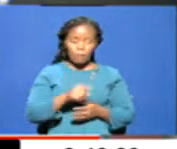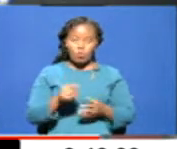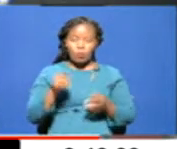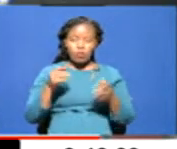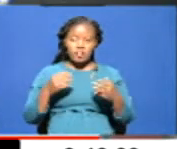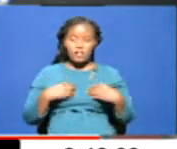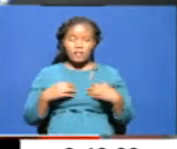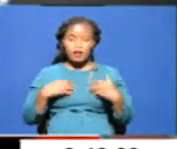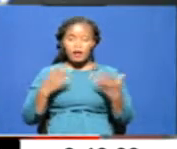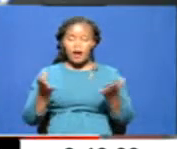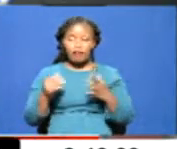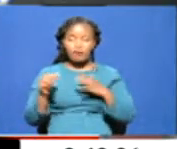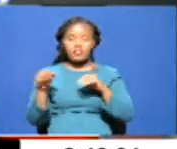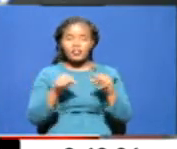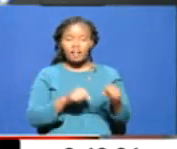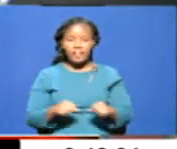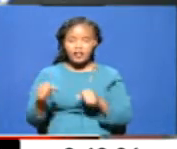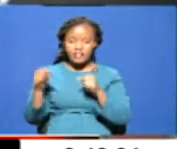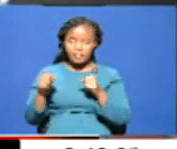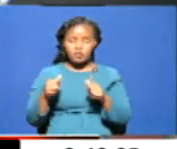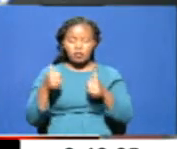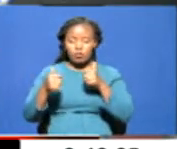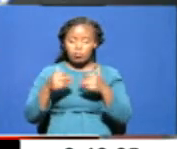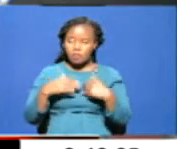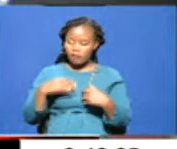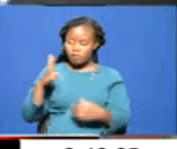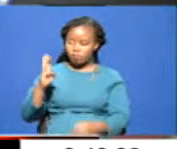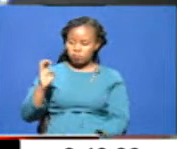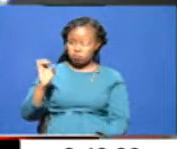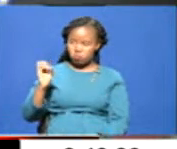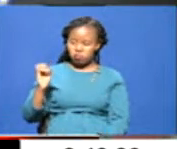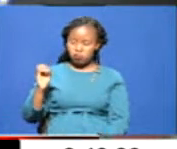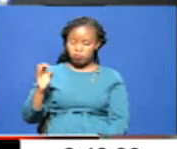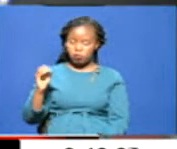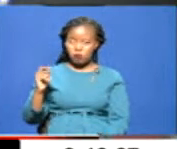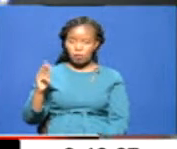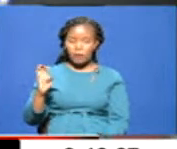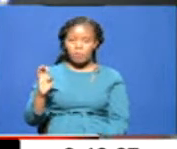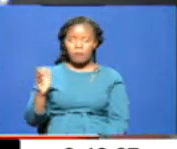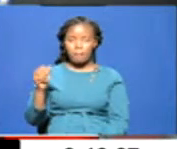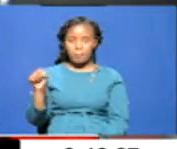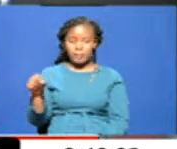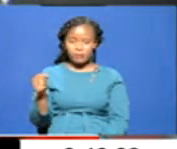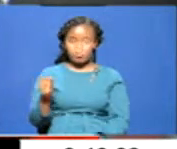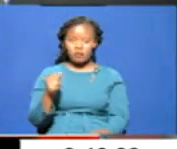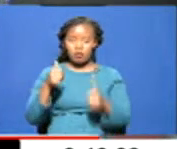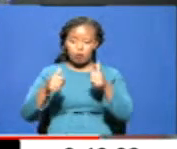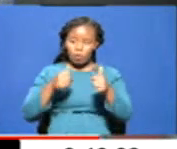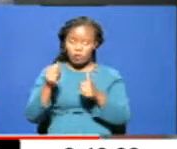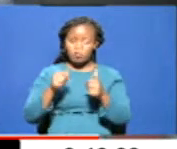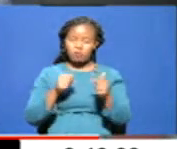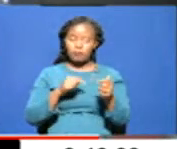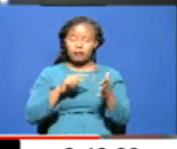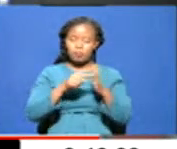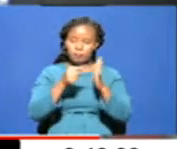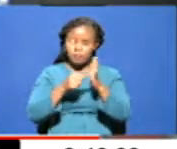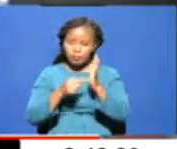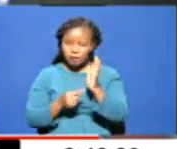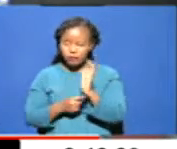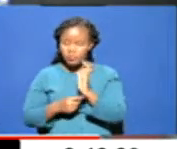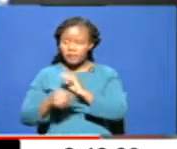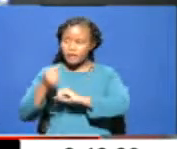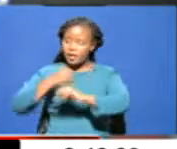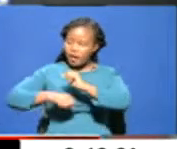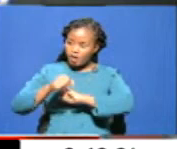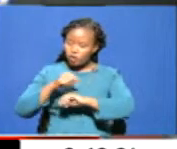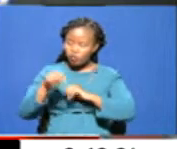a strategy, we are calling it the bioenergy strategy, which articulates what the actions we need to